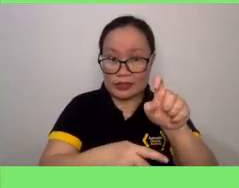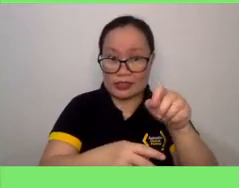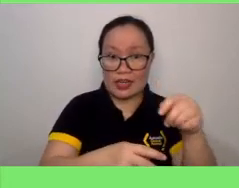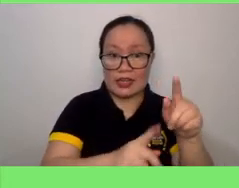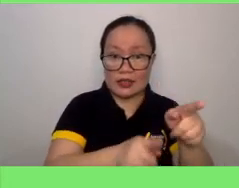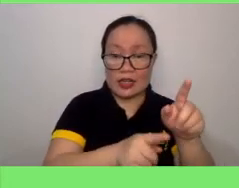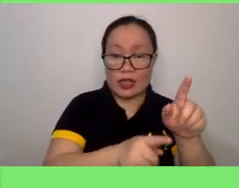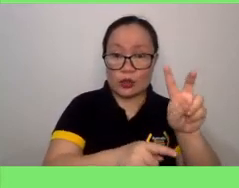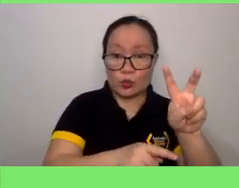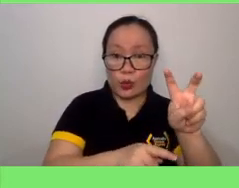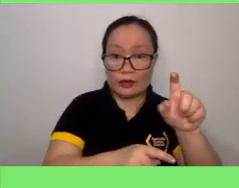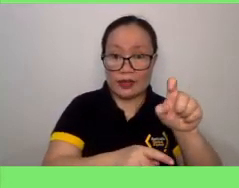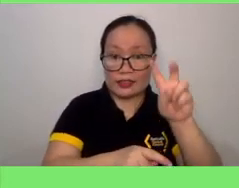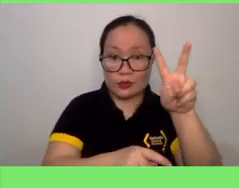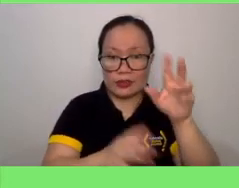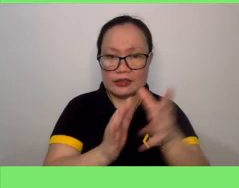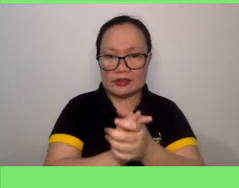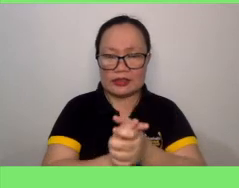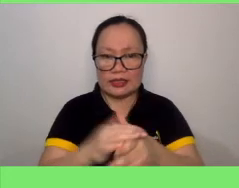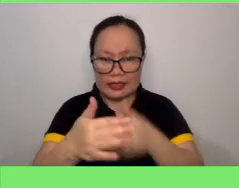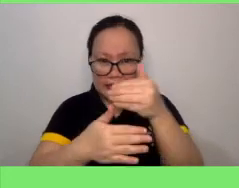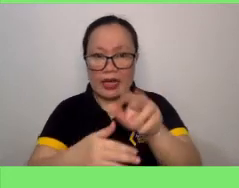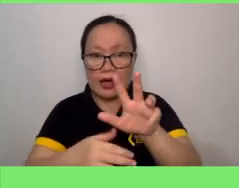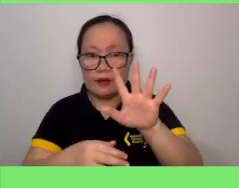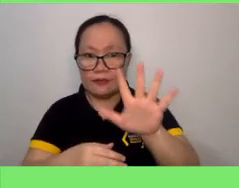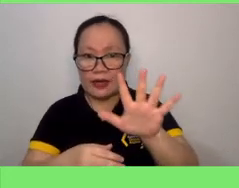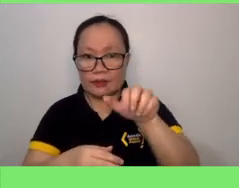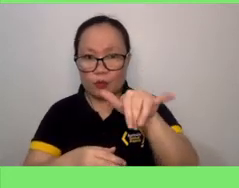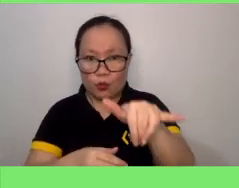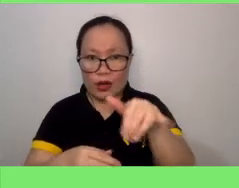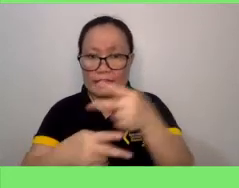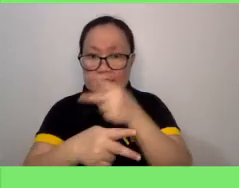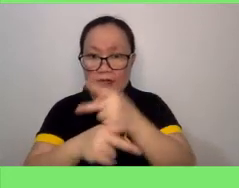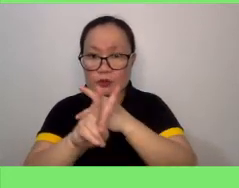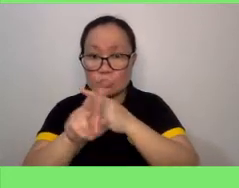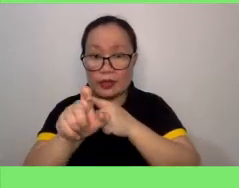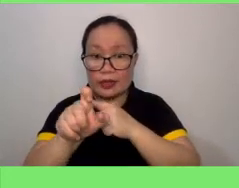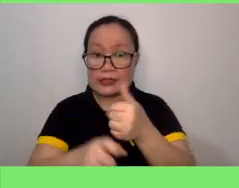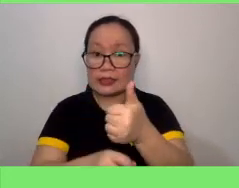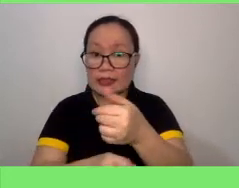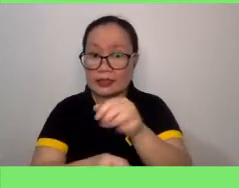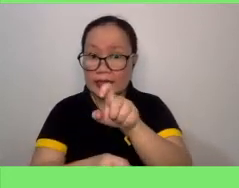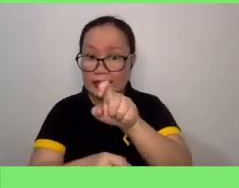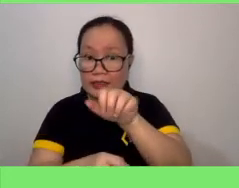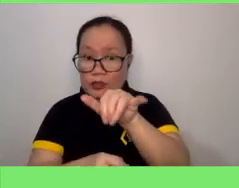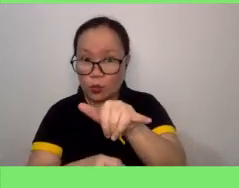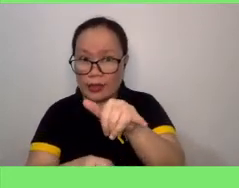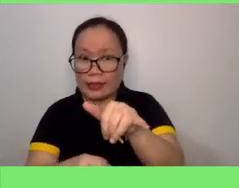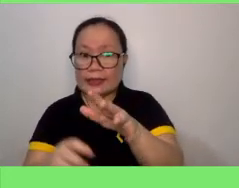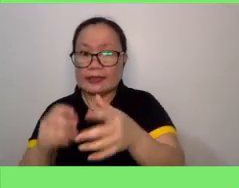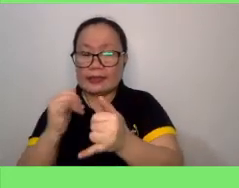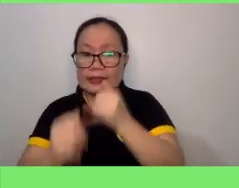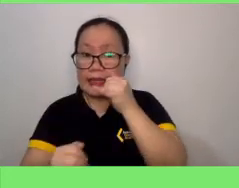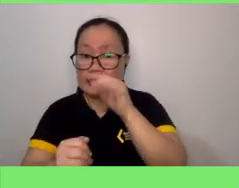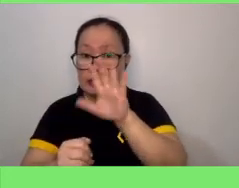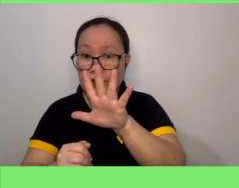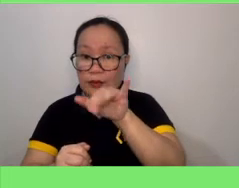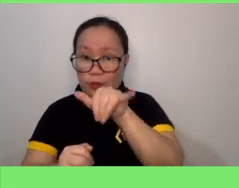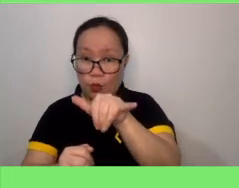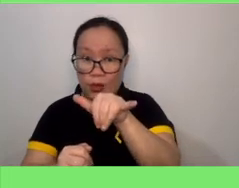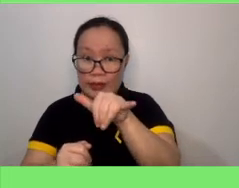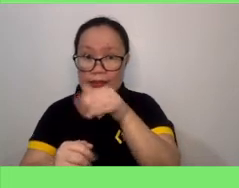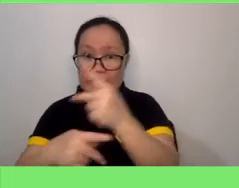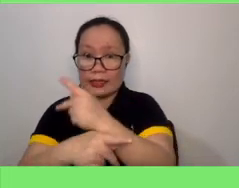2x, that is 10xy. And then 5y times negative 3, that is negative 15y. So, ito po yung